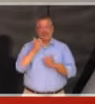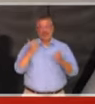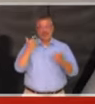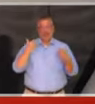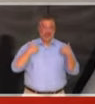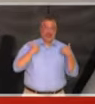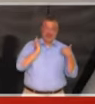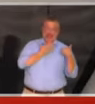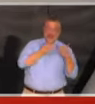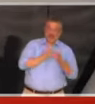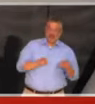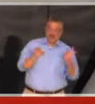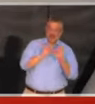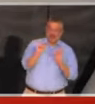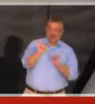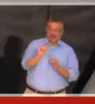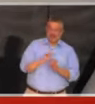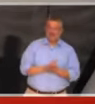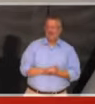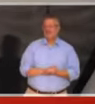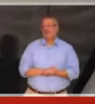hey, ours is big too.